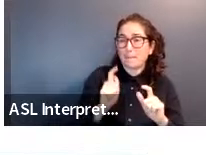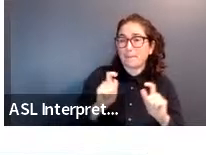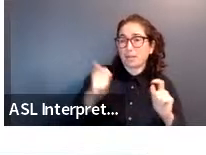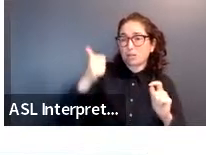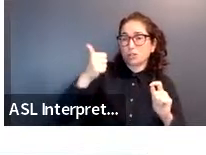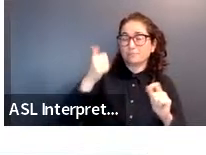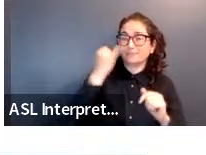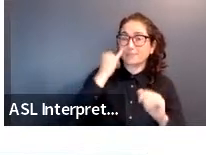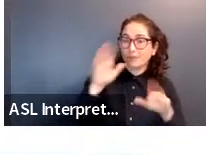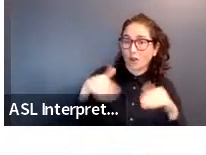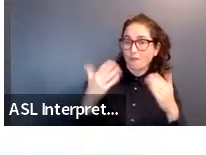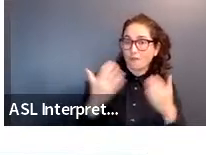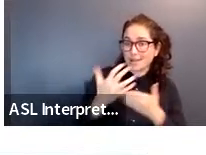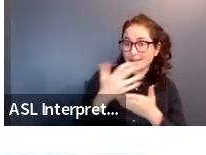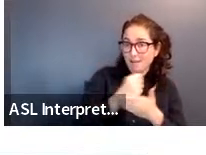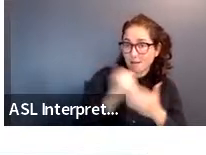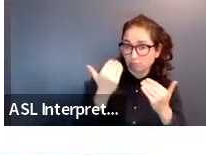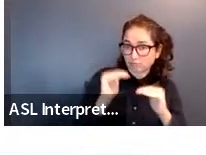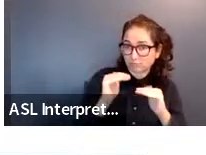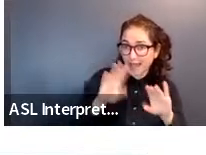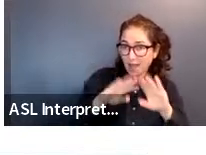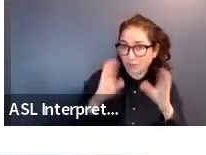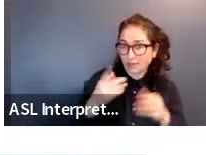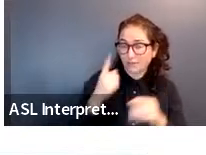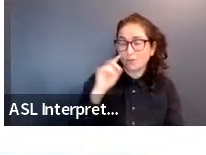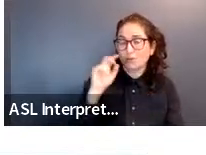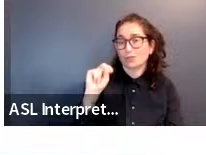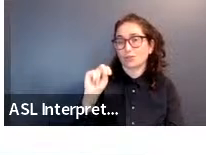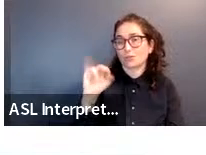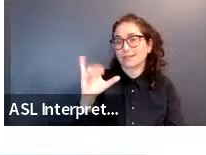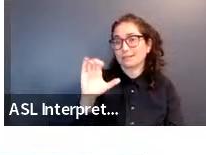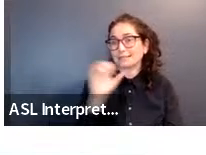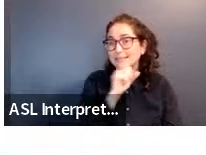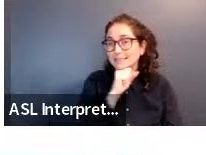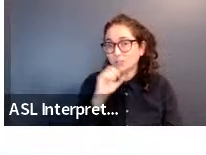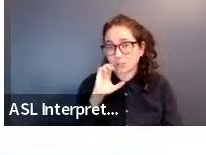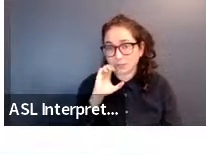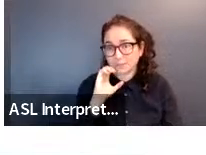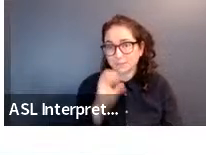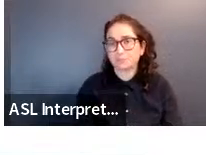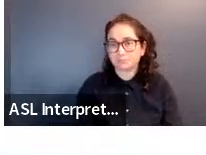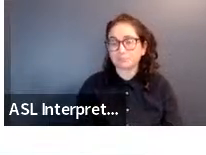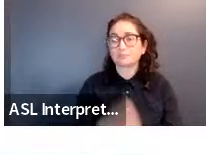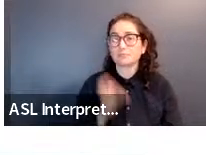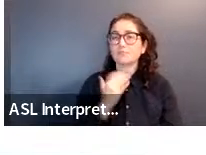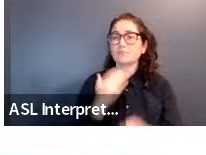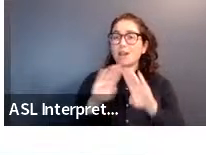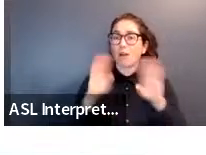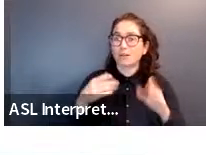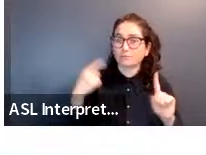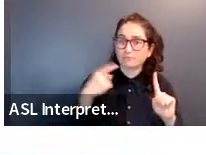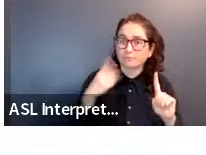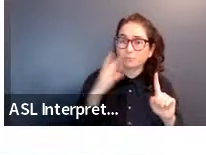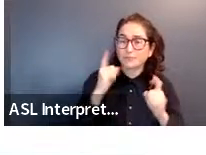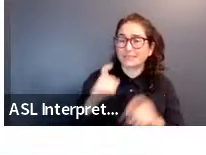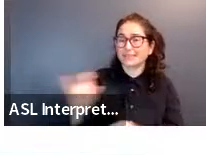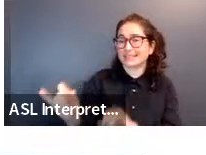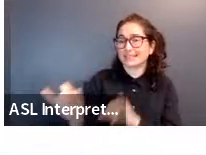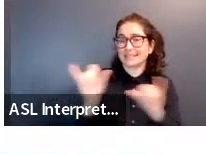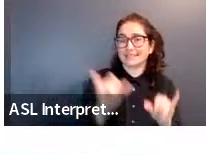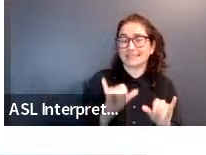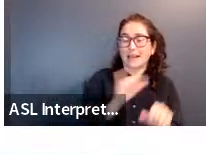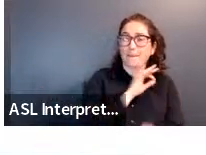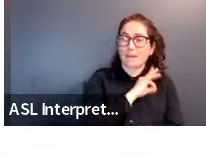they offer income-restricted housing for New York City seniors. Our housing initiative would give the same benefit